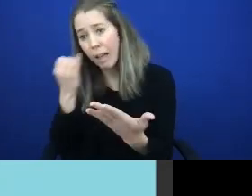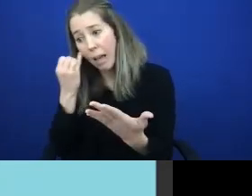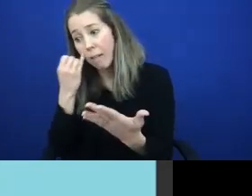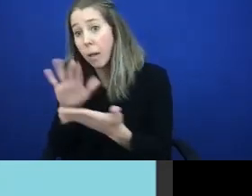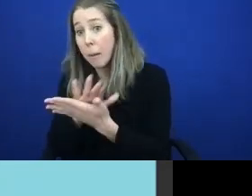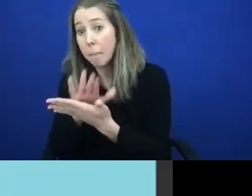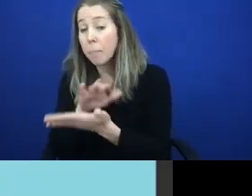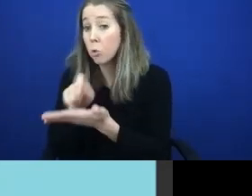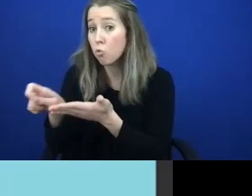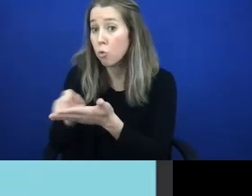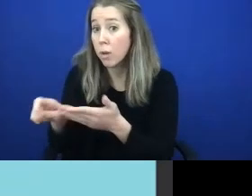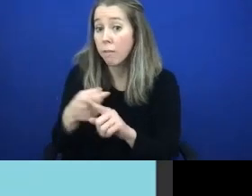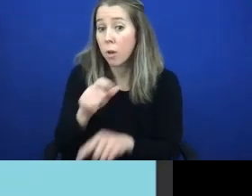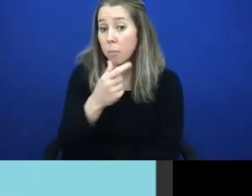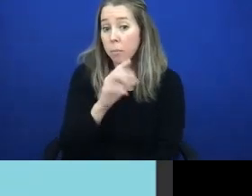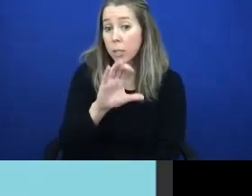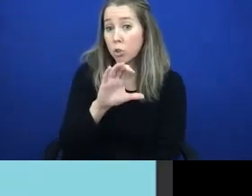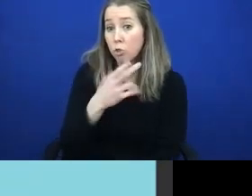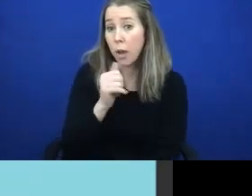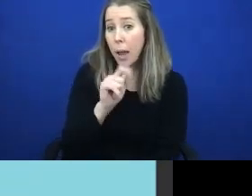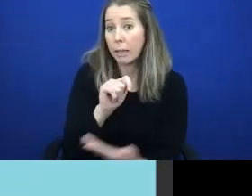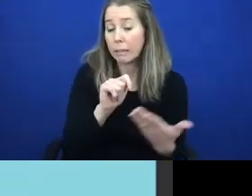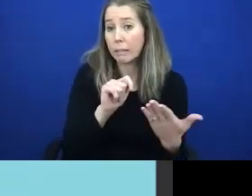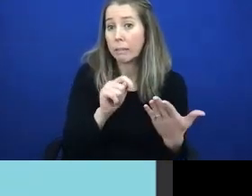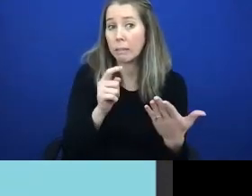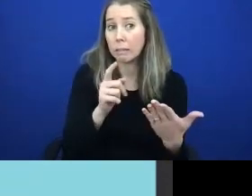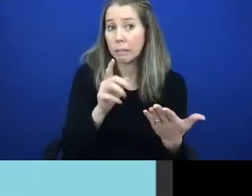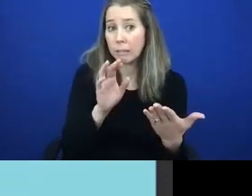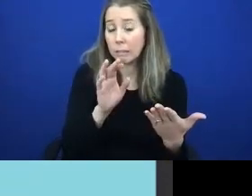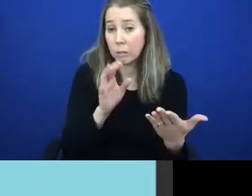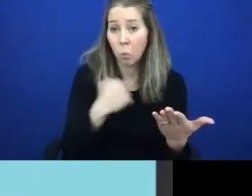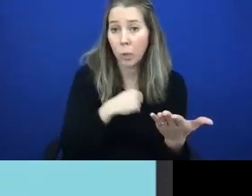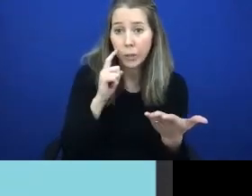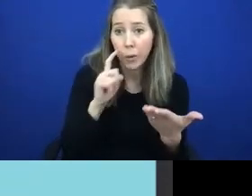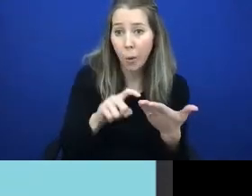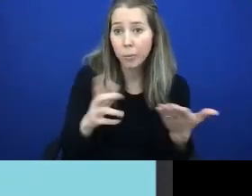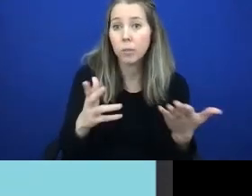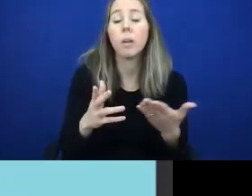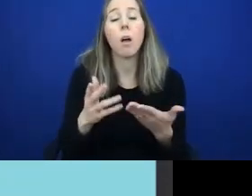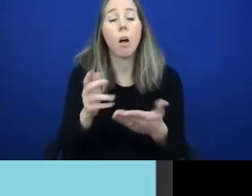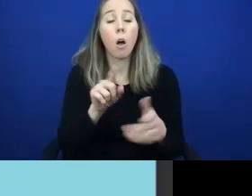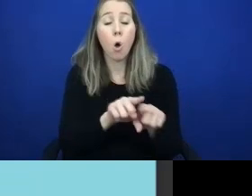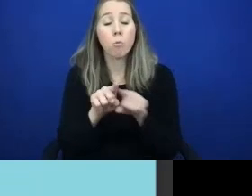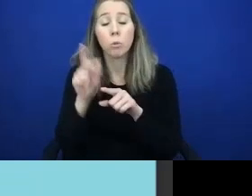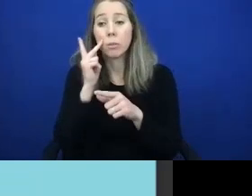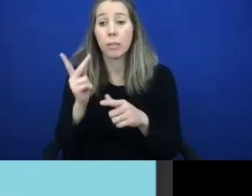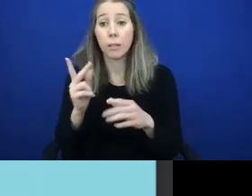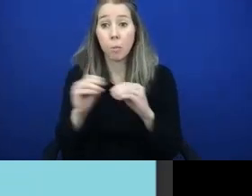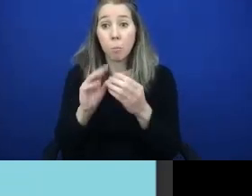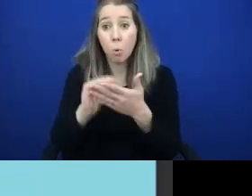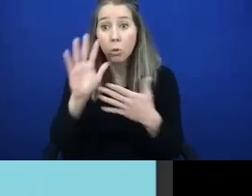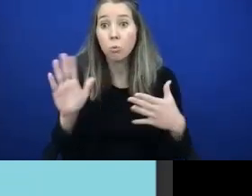paper's been written by ChatGPT, sure will tell. I also see a larger range of students being